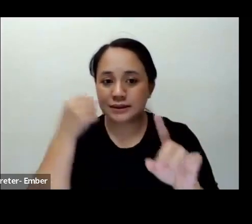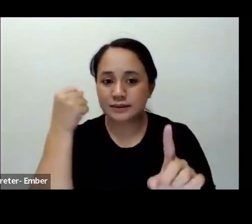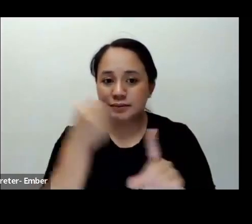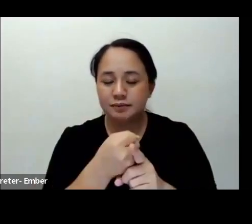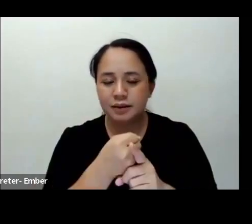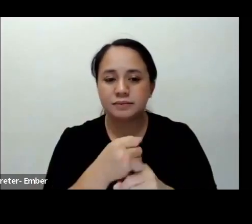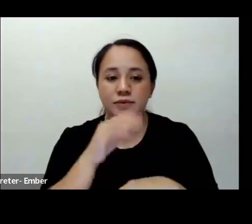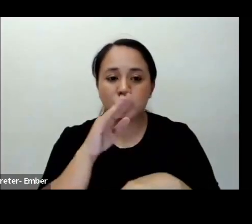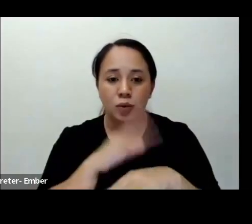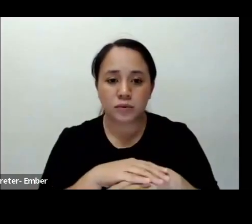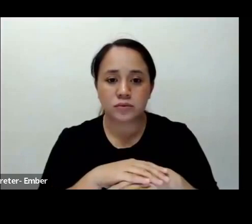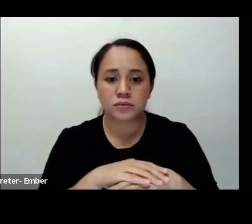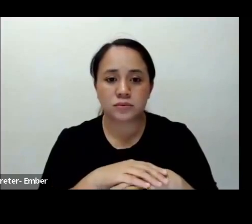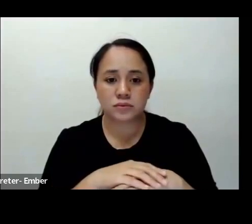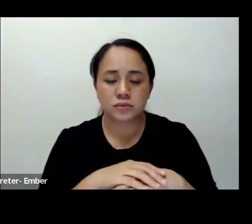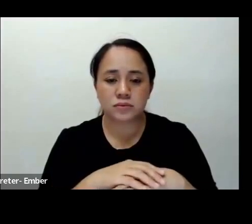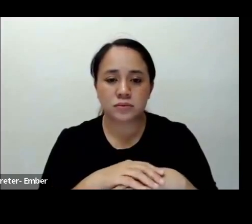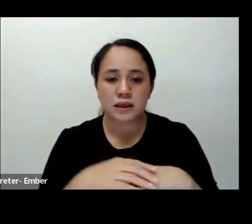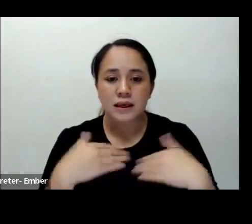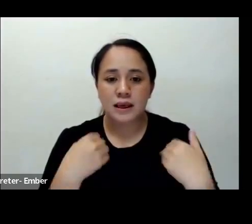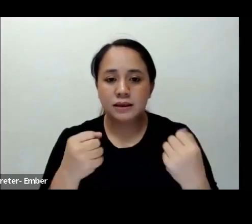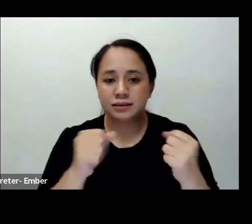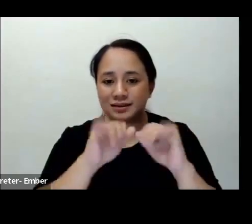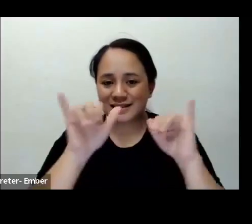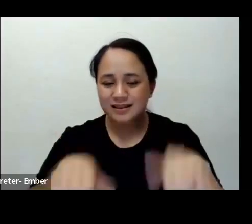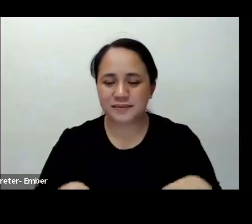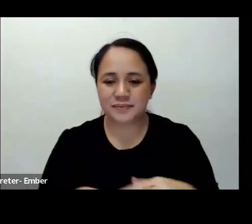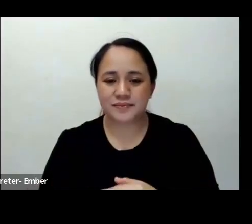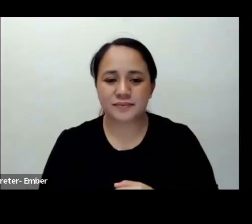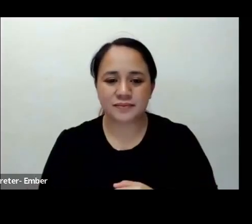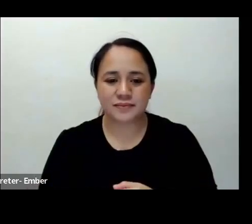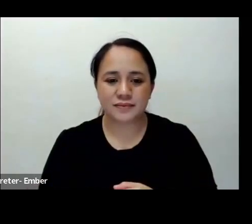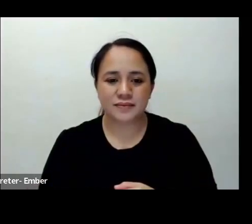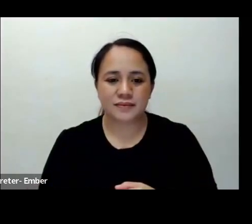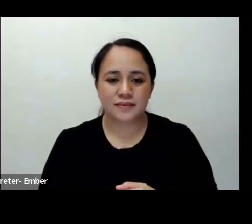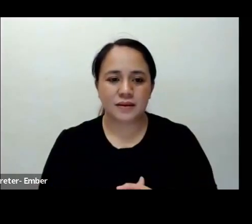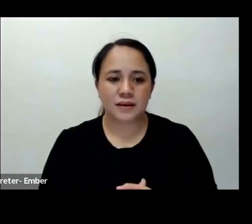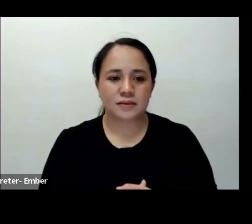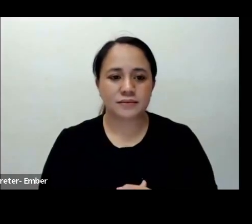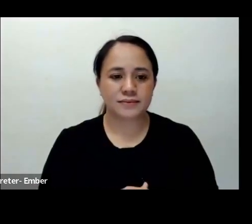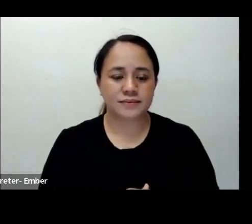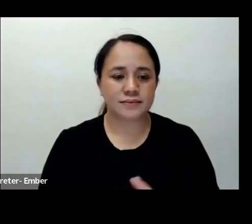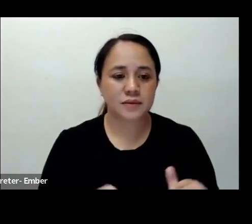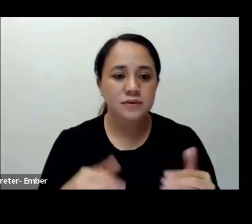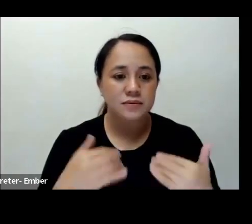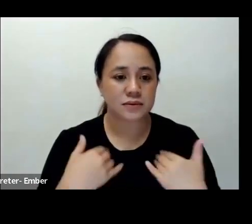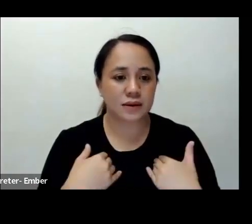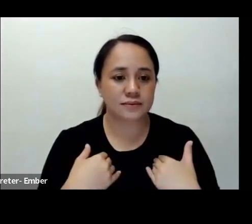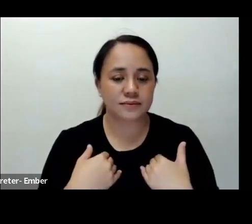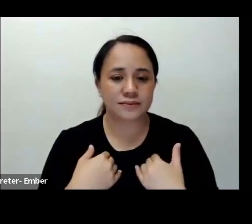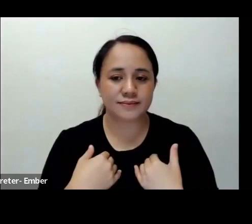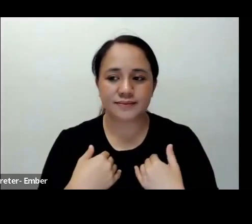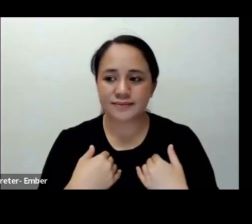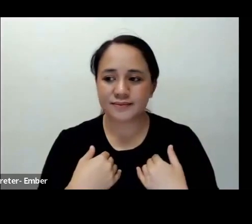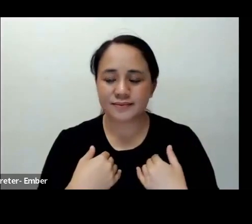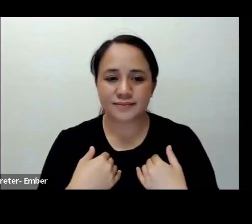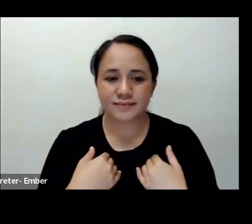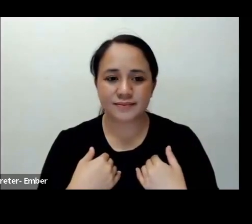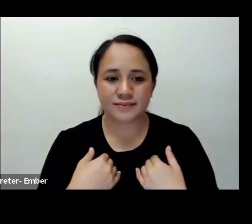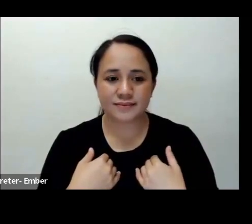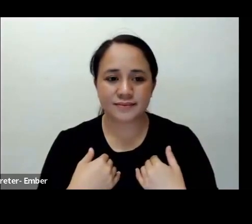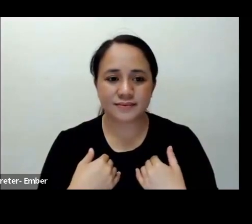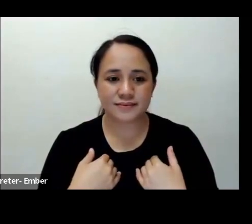the health system, no? That is going to be,